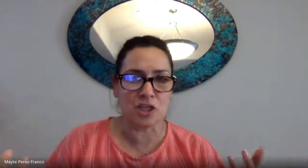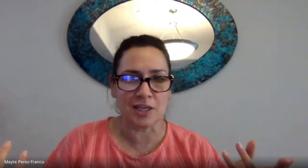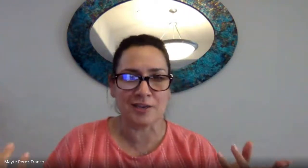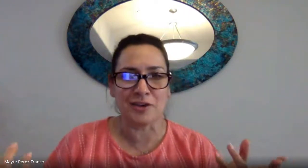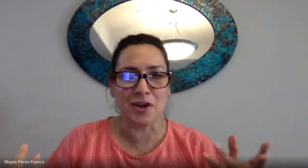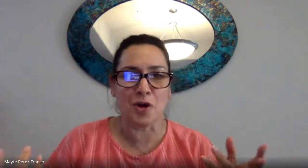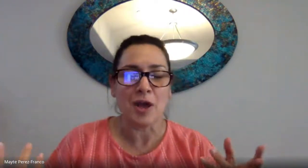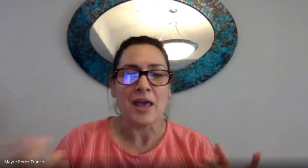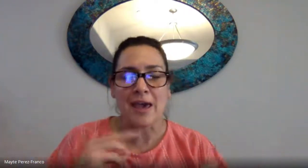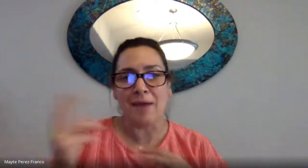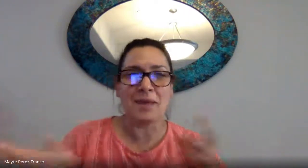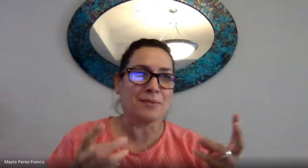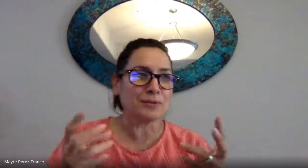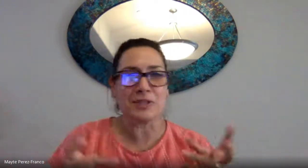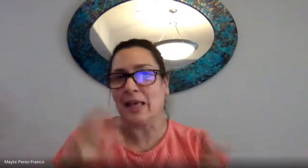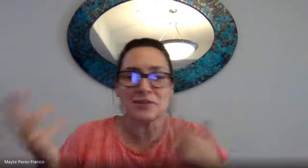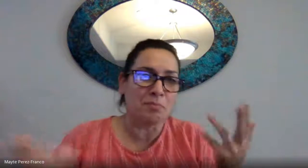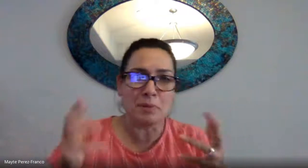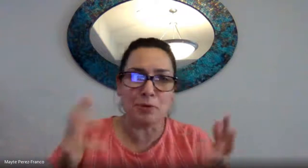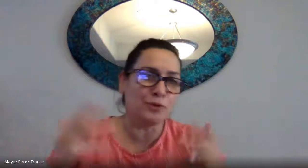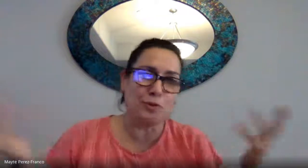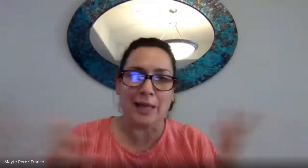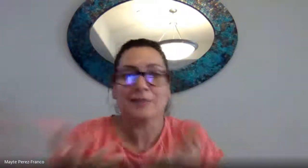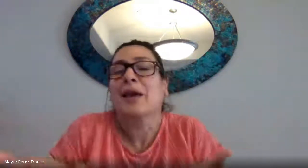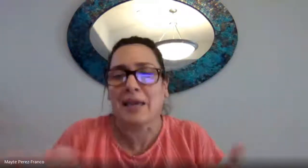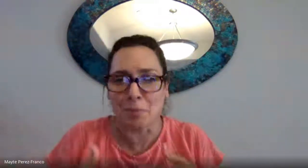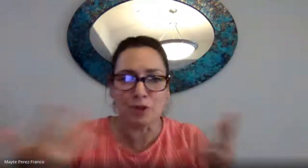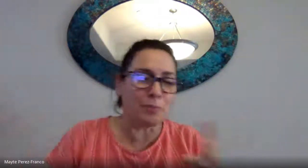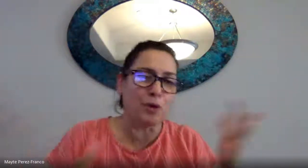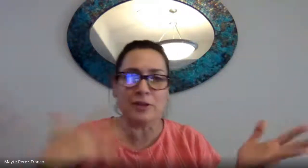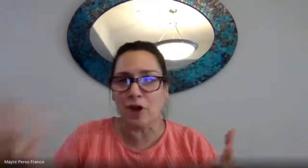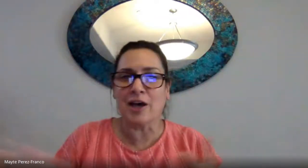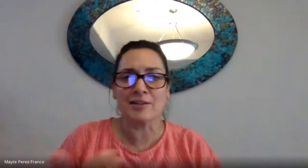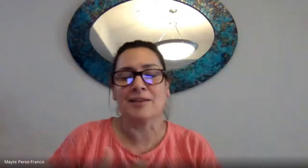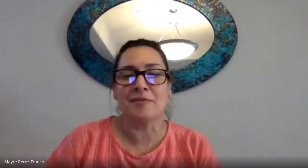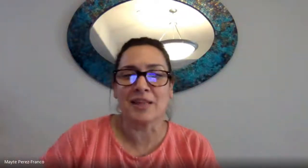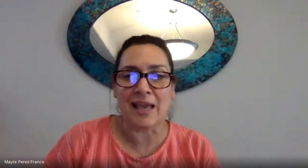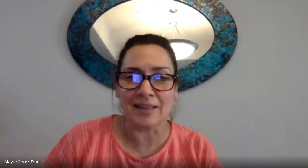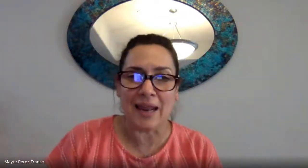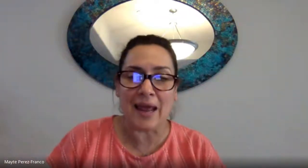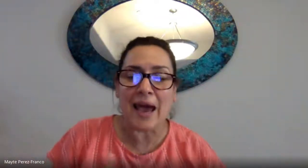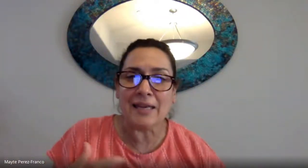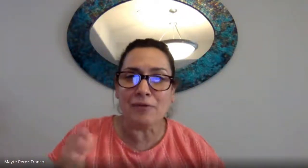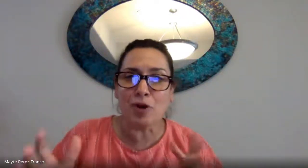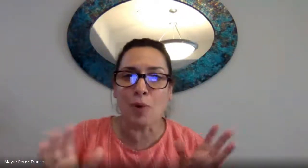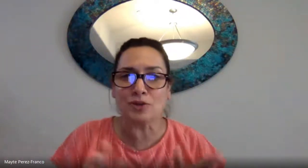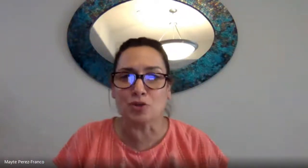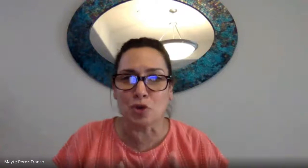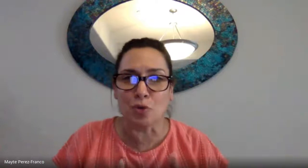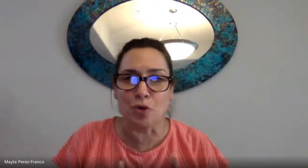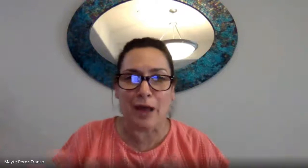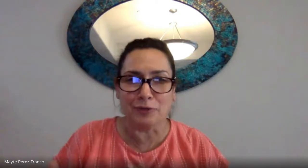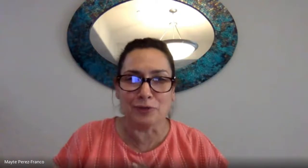on the cheek, and I've been able to see like some people do like, again, multiple and the hugs and everything like that. And I never know what